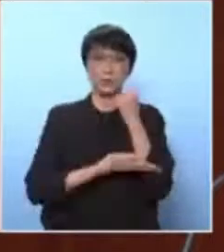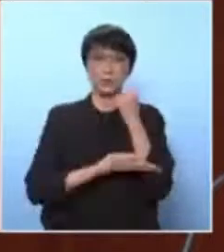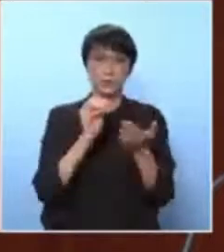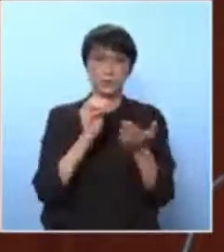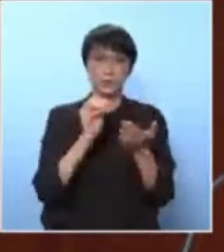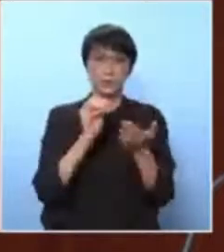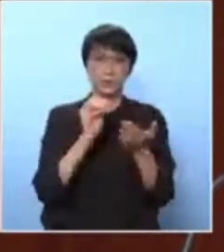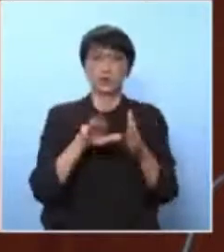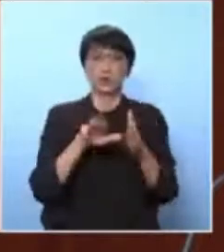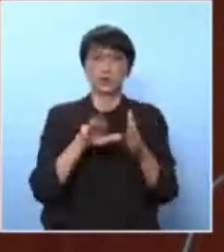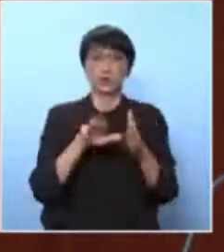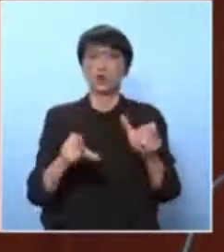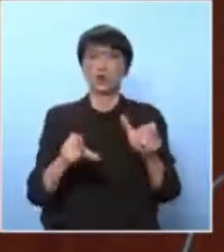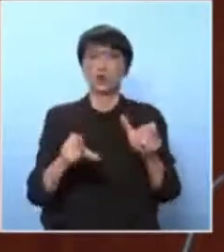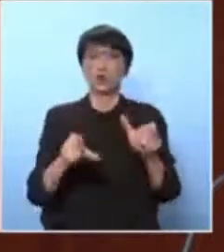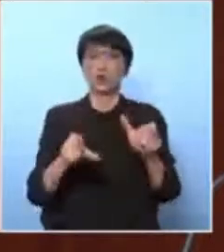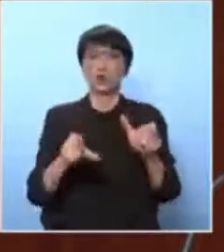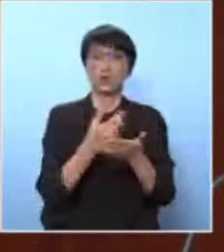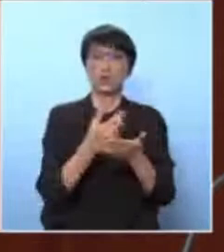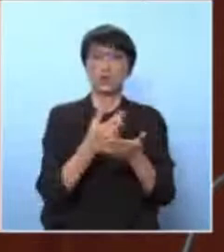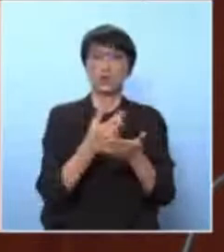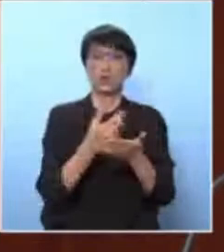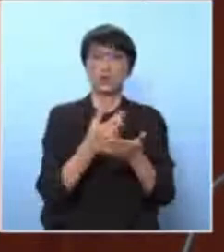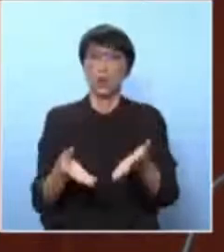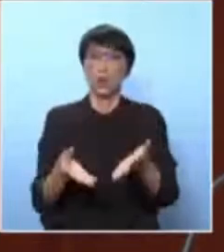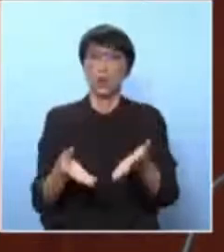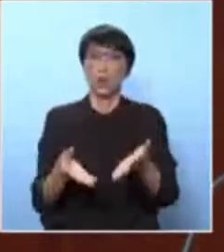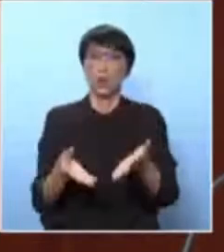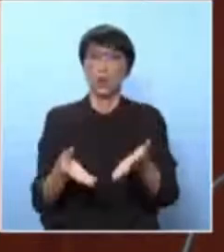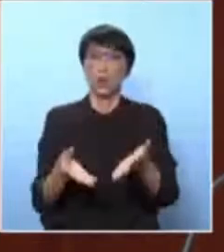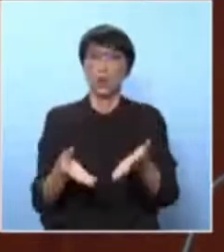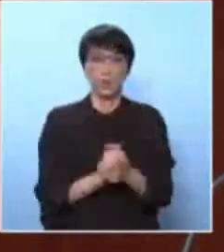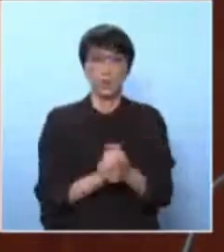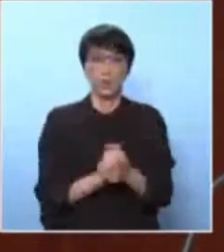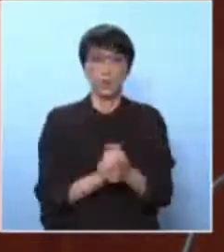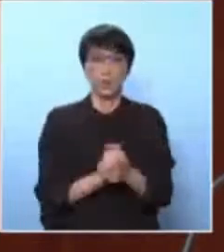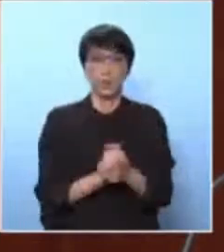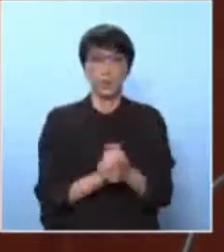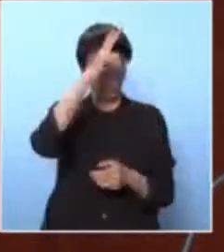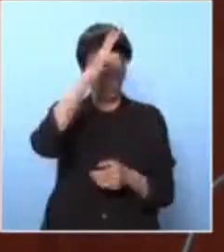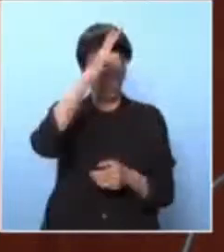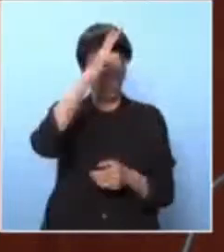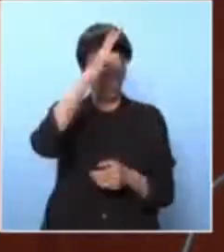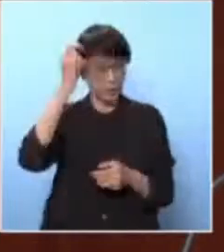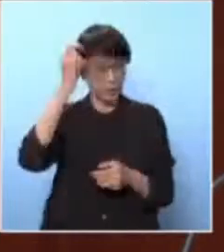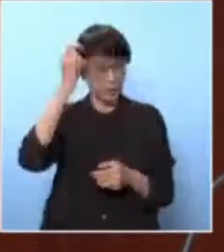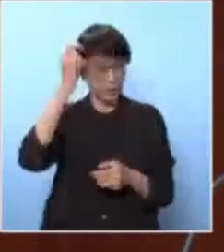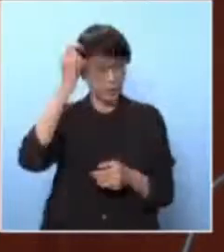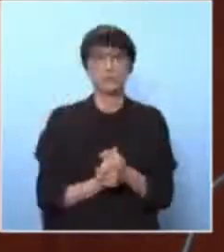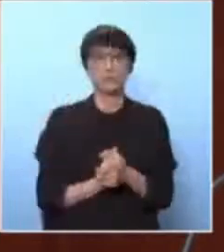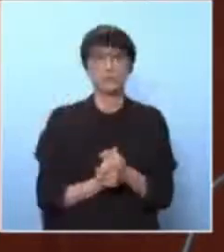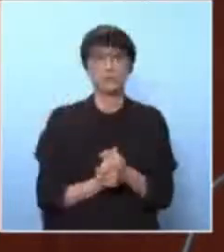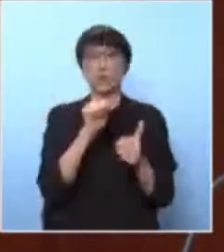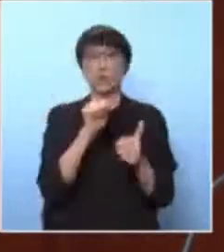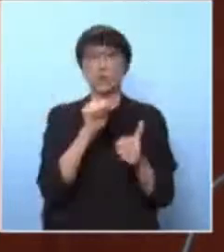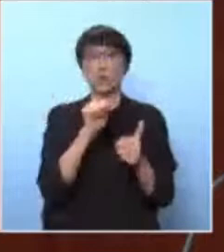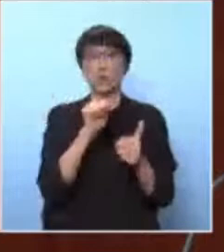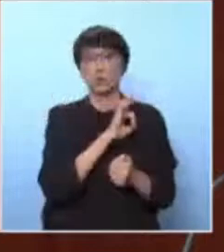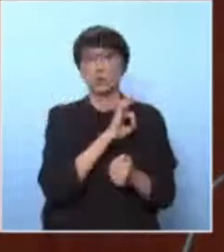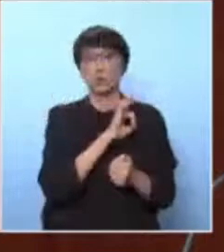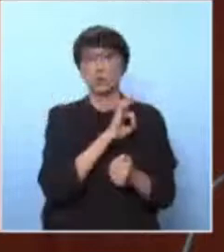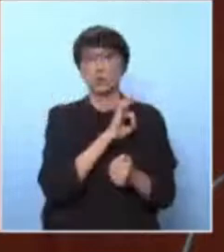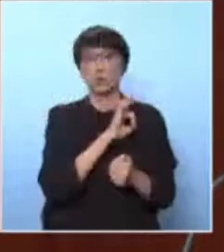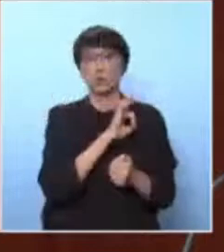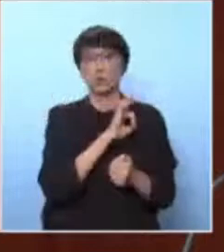wage. The government will consider and follow up on the recommendations made by the Commission and decide on the